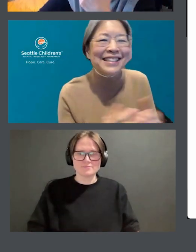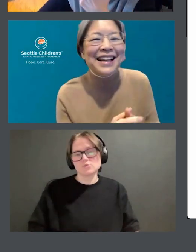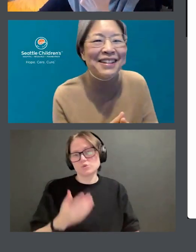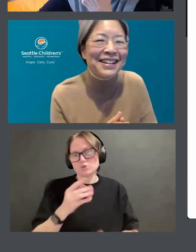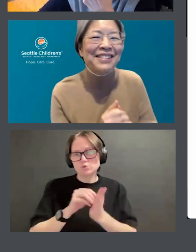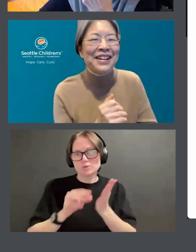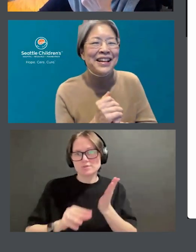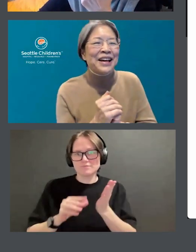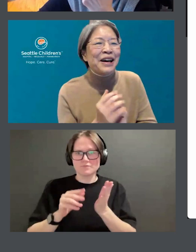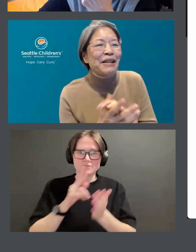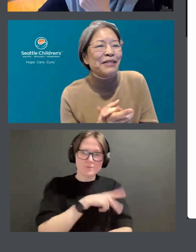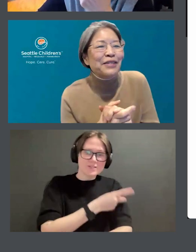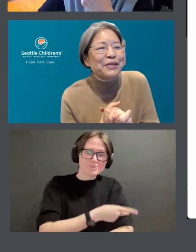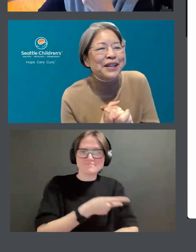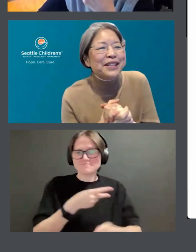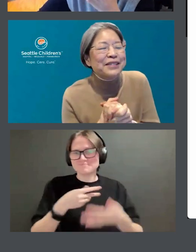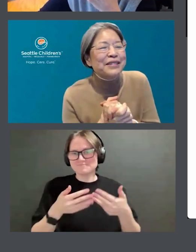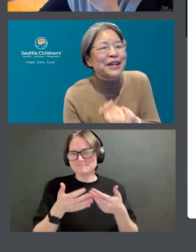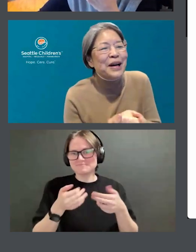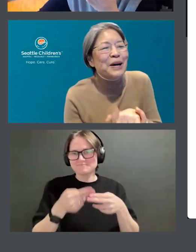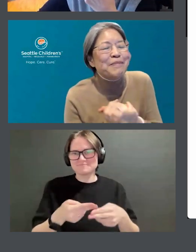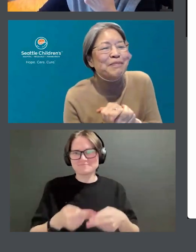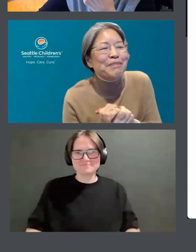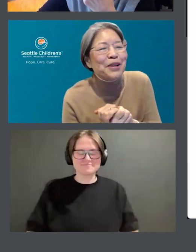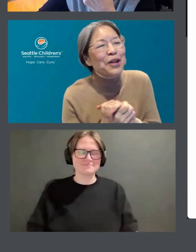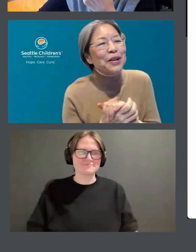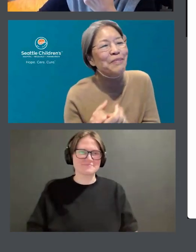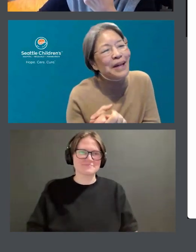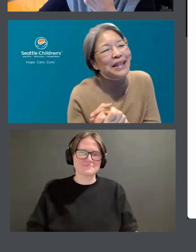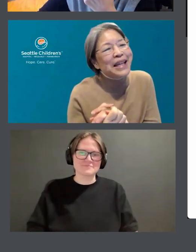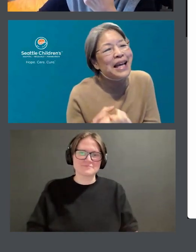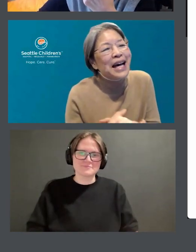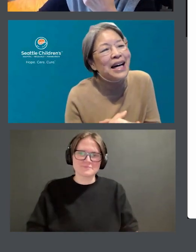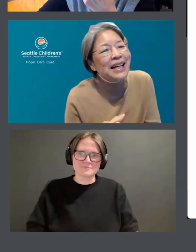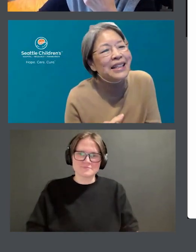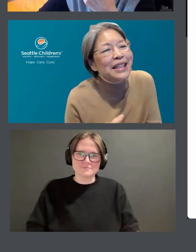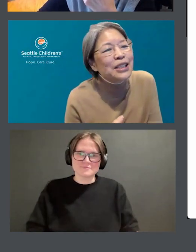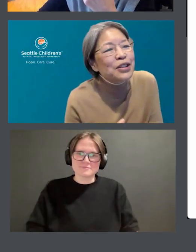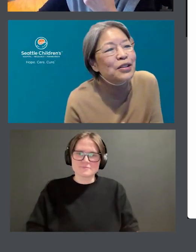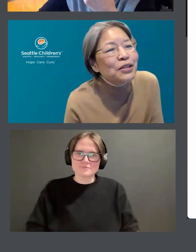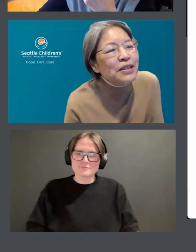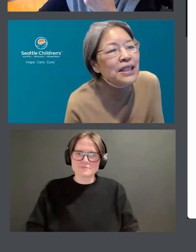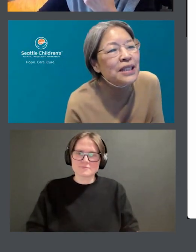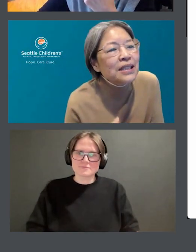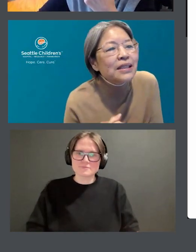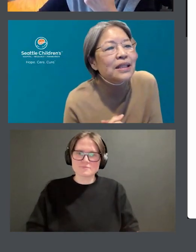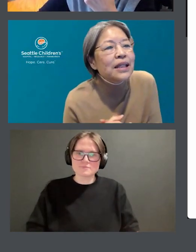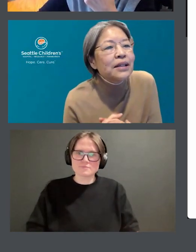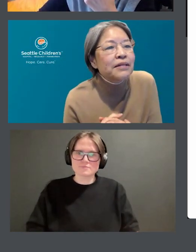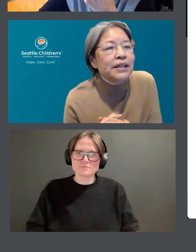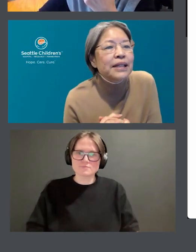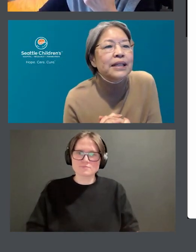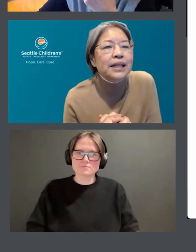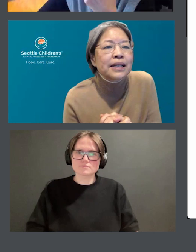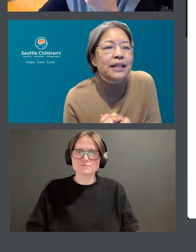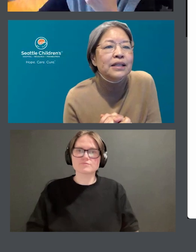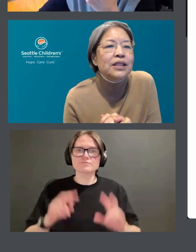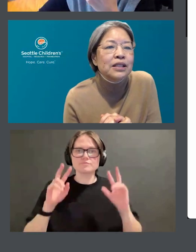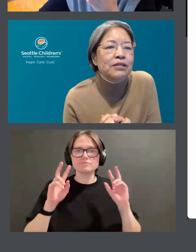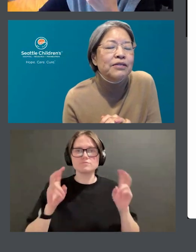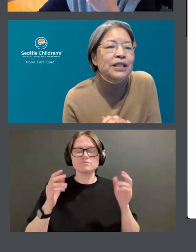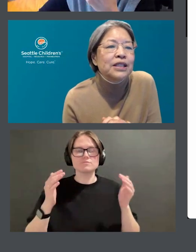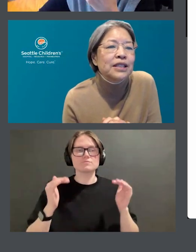or patient, however you want to call them. But does early